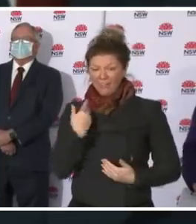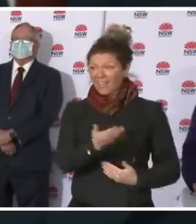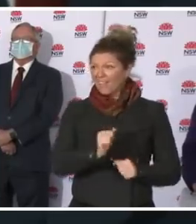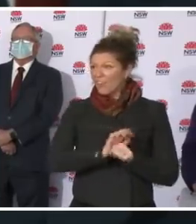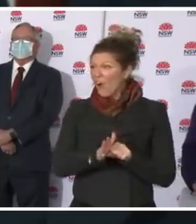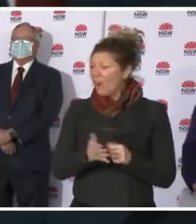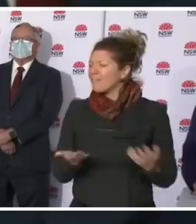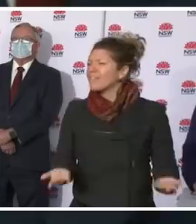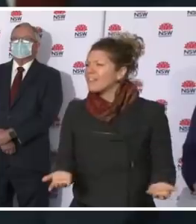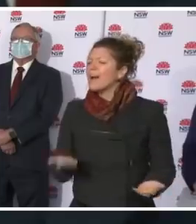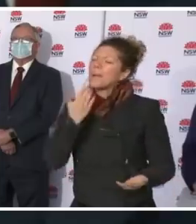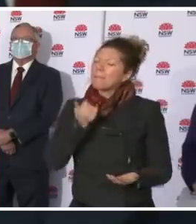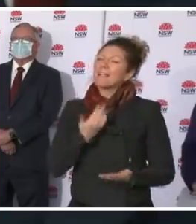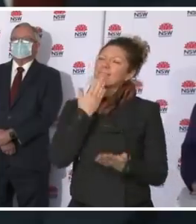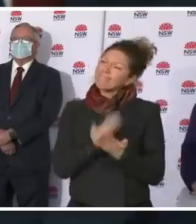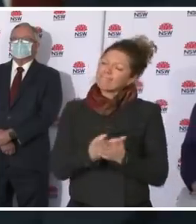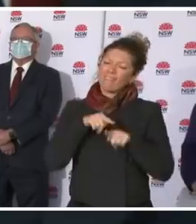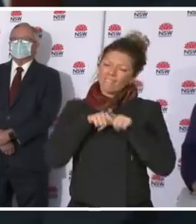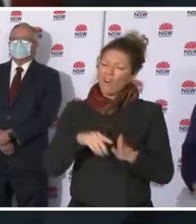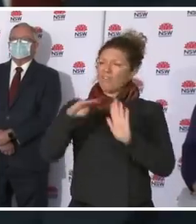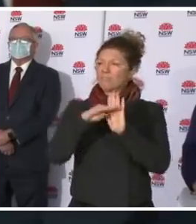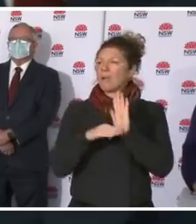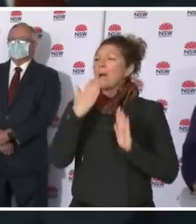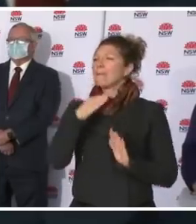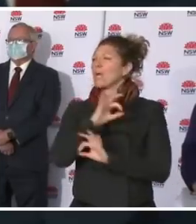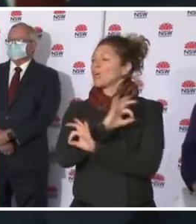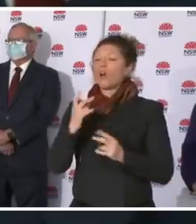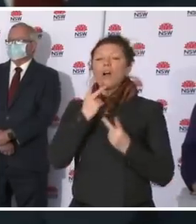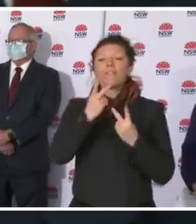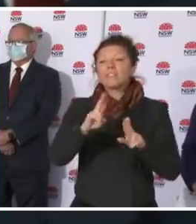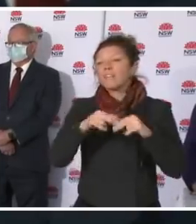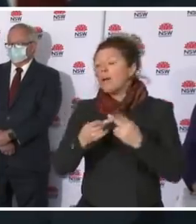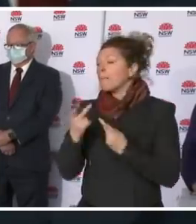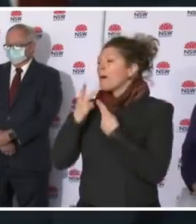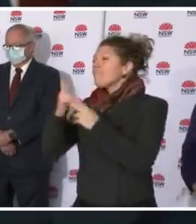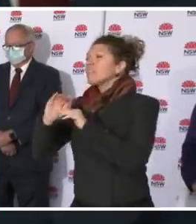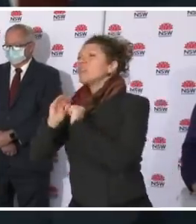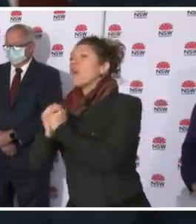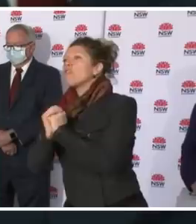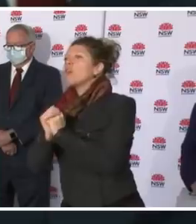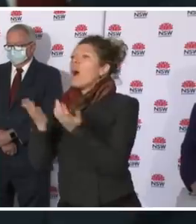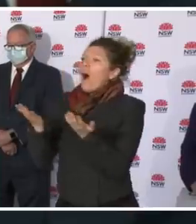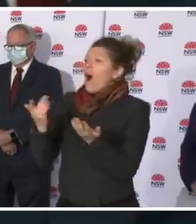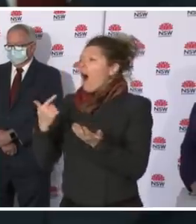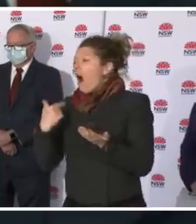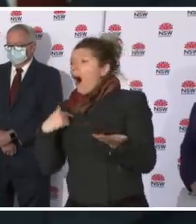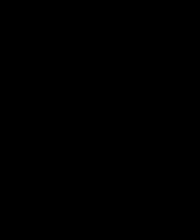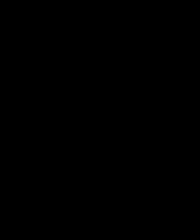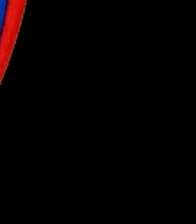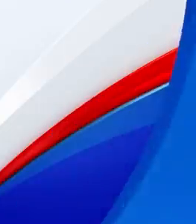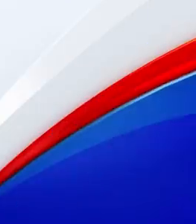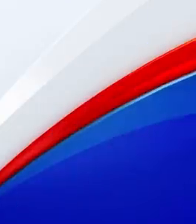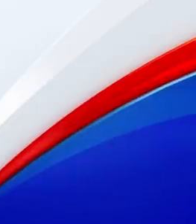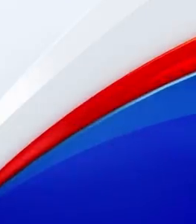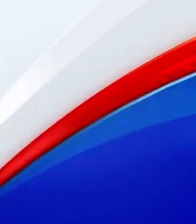follow the health orders, especially in relation to work arrangements and also other matters, that we don't move from household to household.